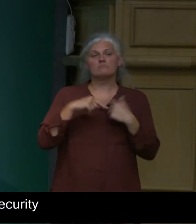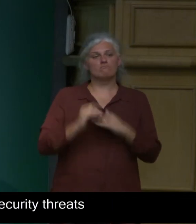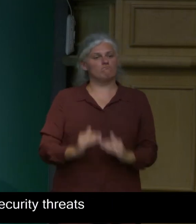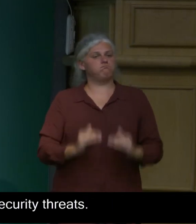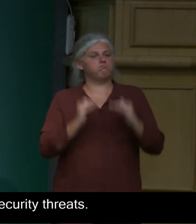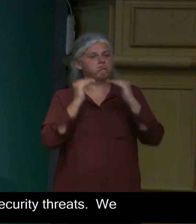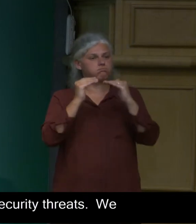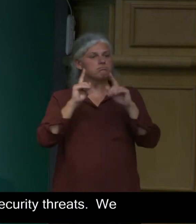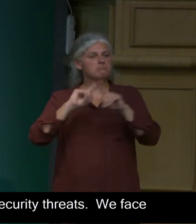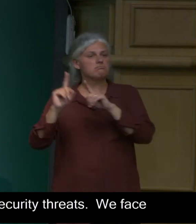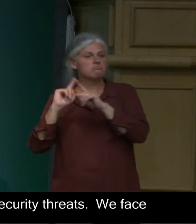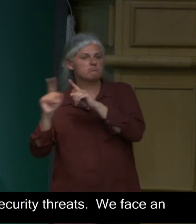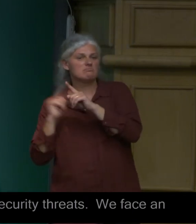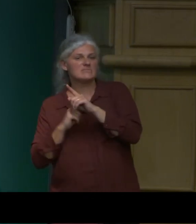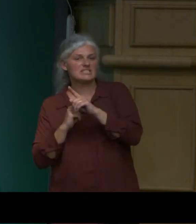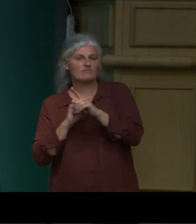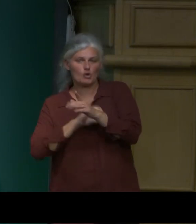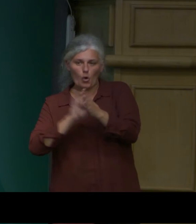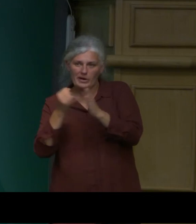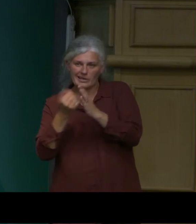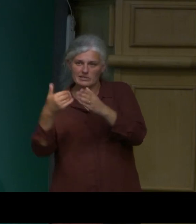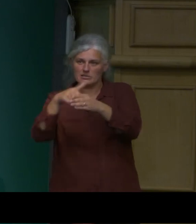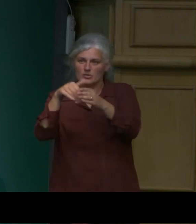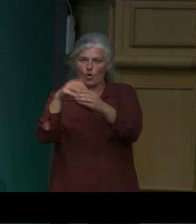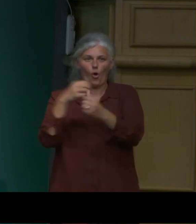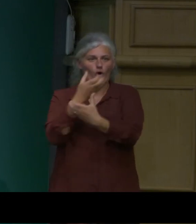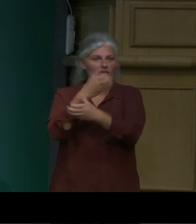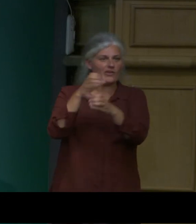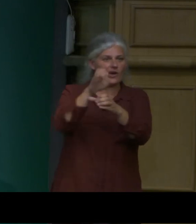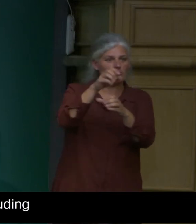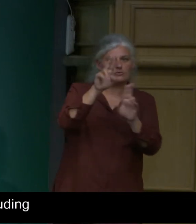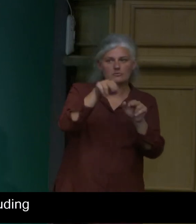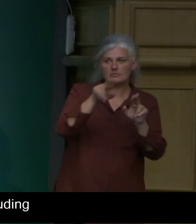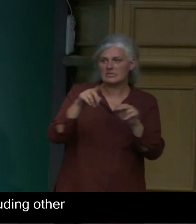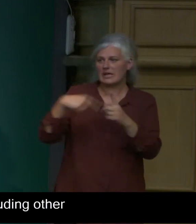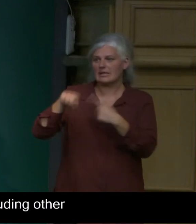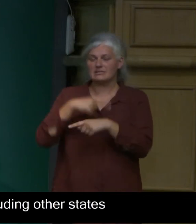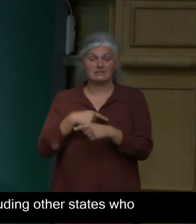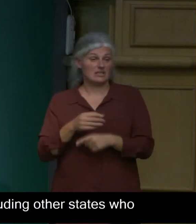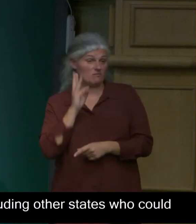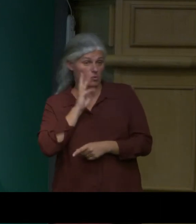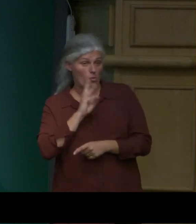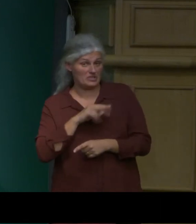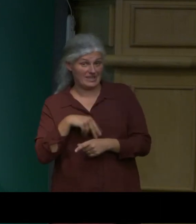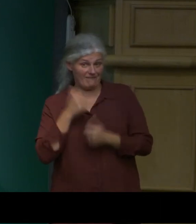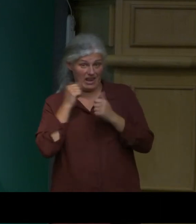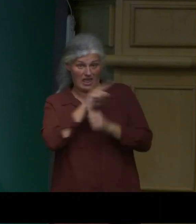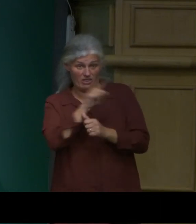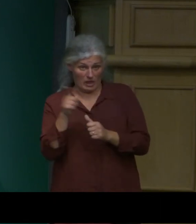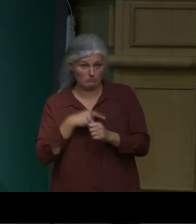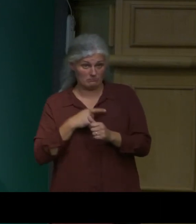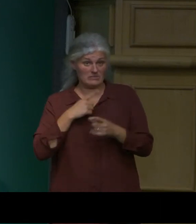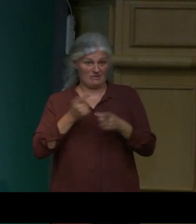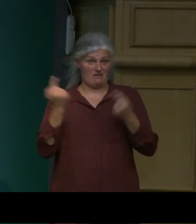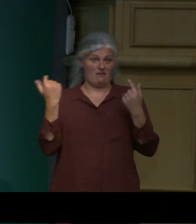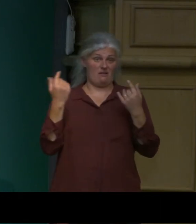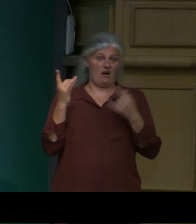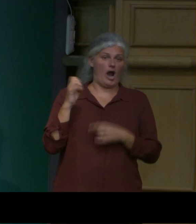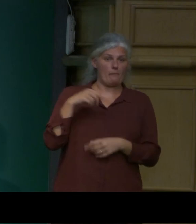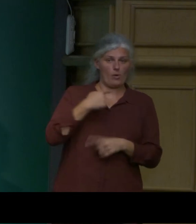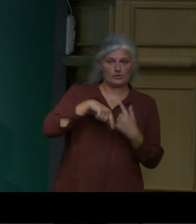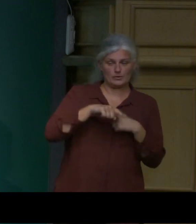increasing range of malign actors including other states who could and would if allowed to do us harm